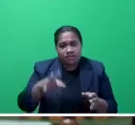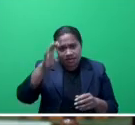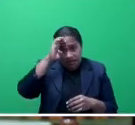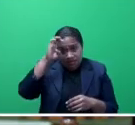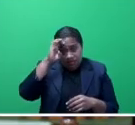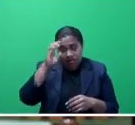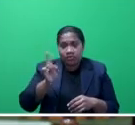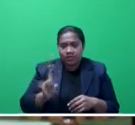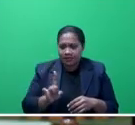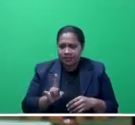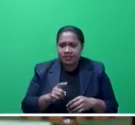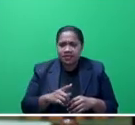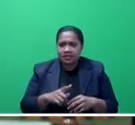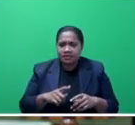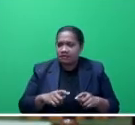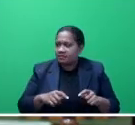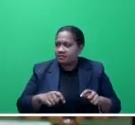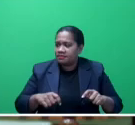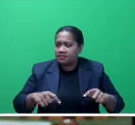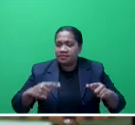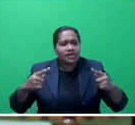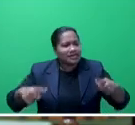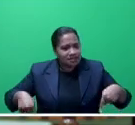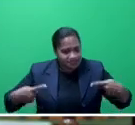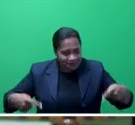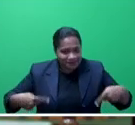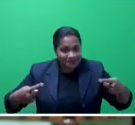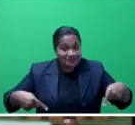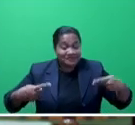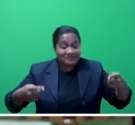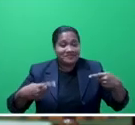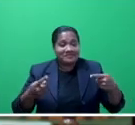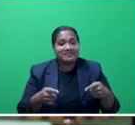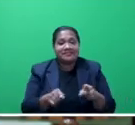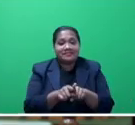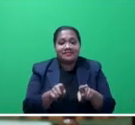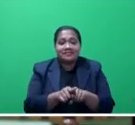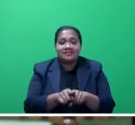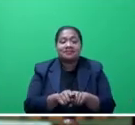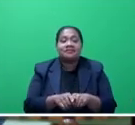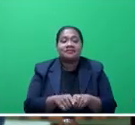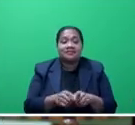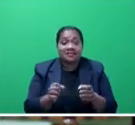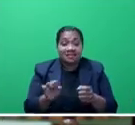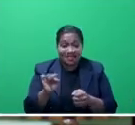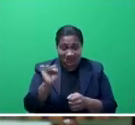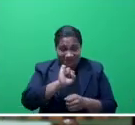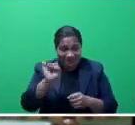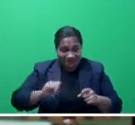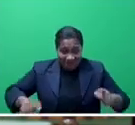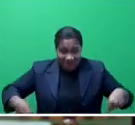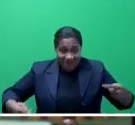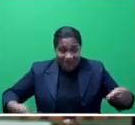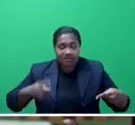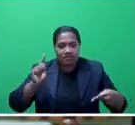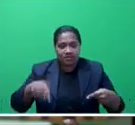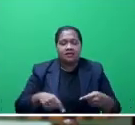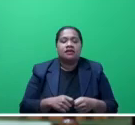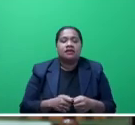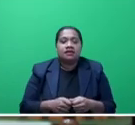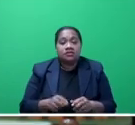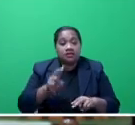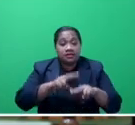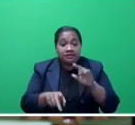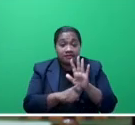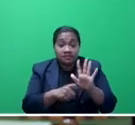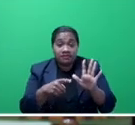recycled shredded tires in road construction initiatives such as rubber, like glass. All of this repels water, and FRA, depots